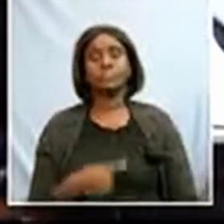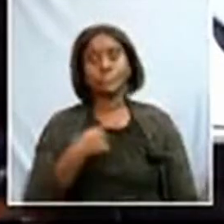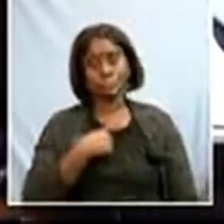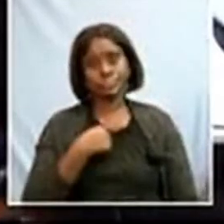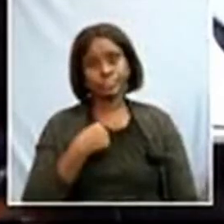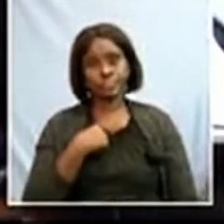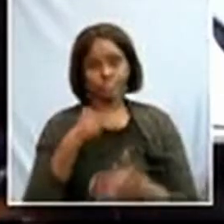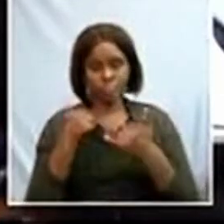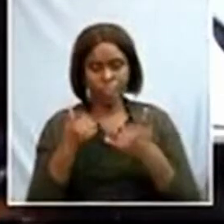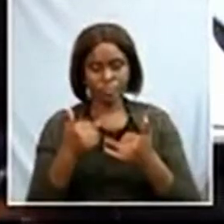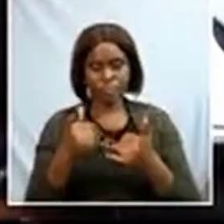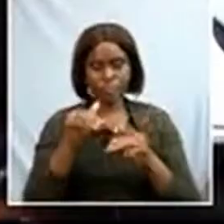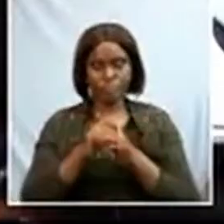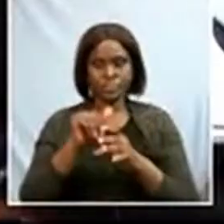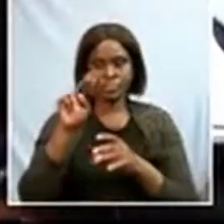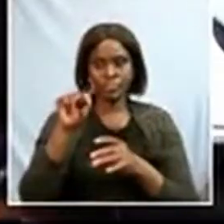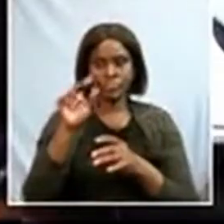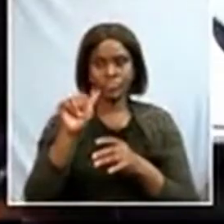I'm currently in NALOLO.